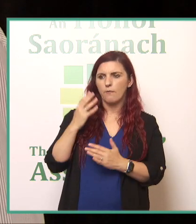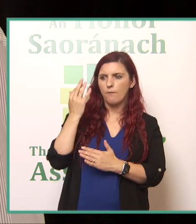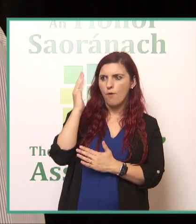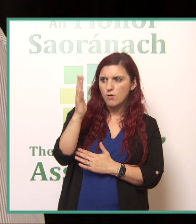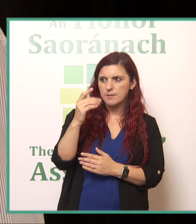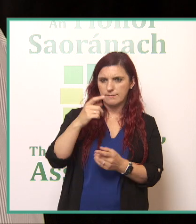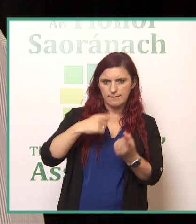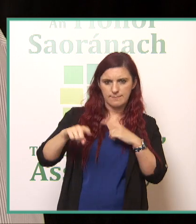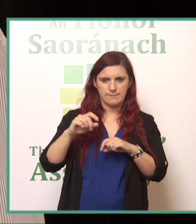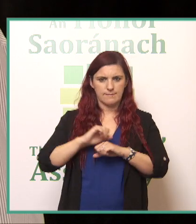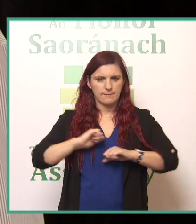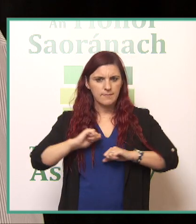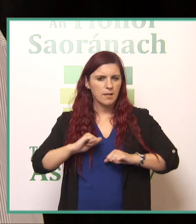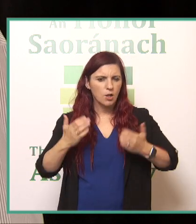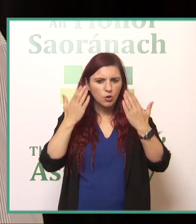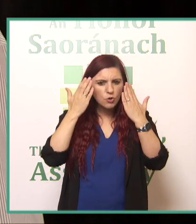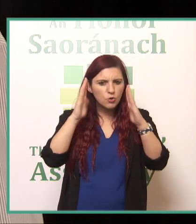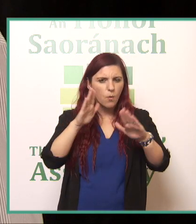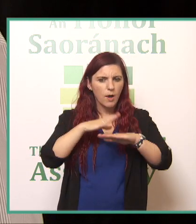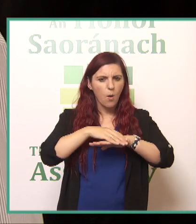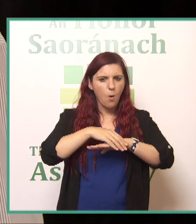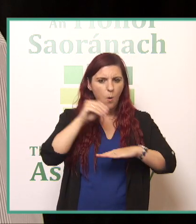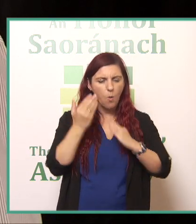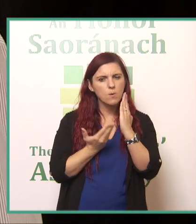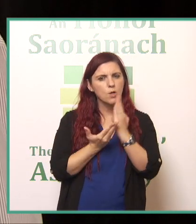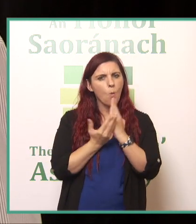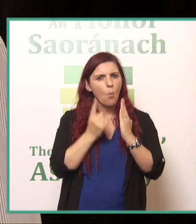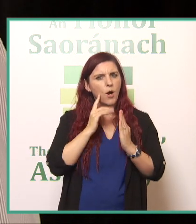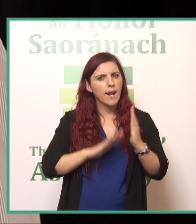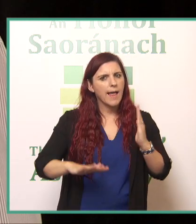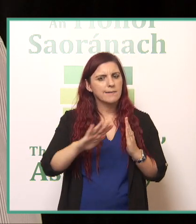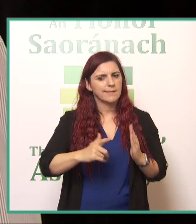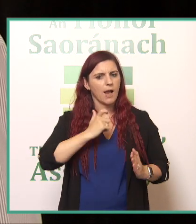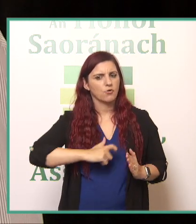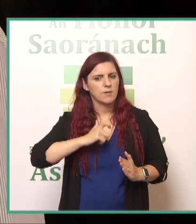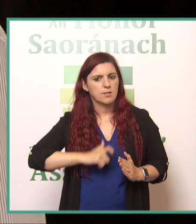our estate that are showing old woodland characteristics. So our challenge is now,